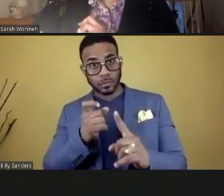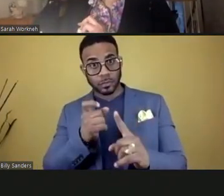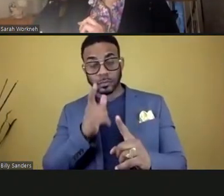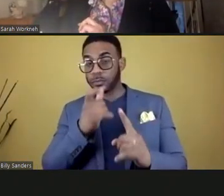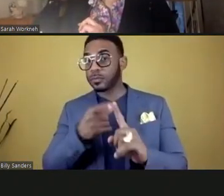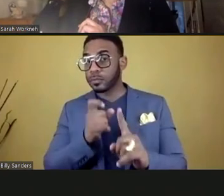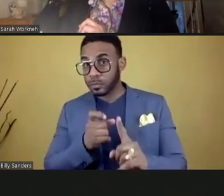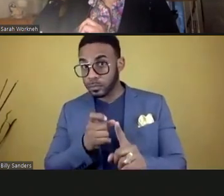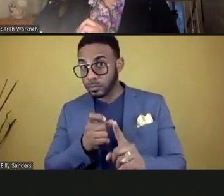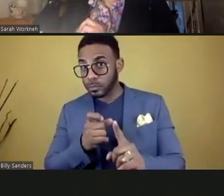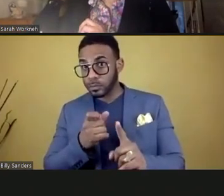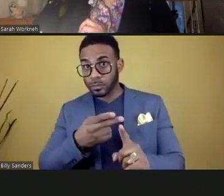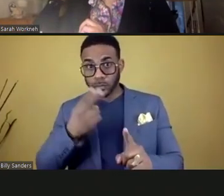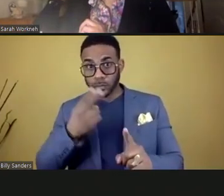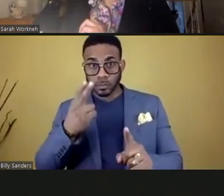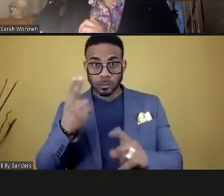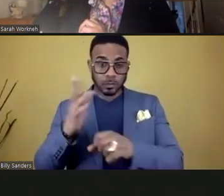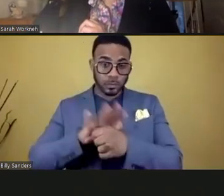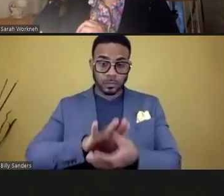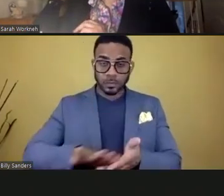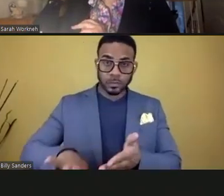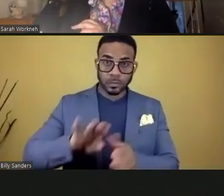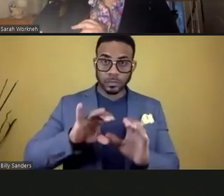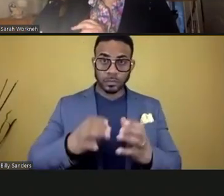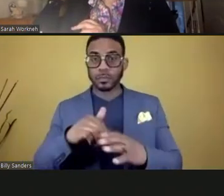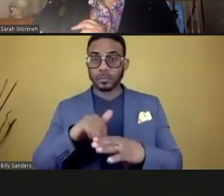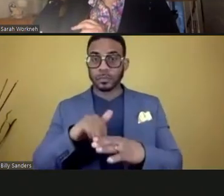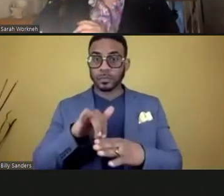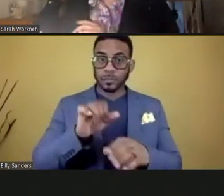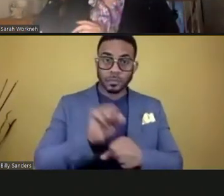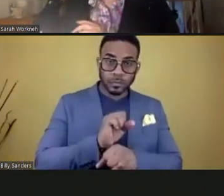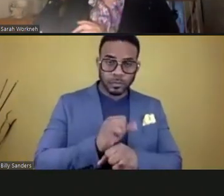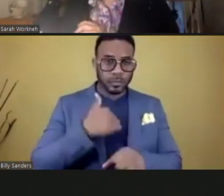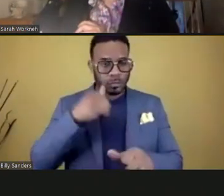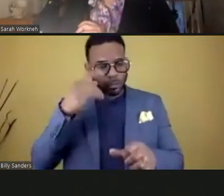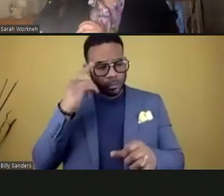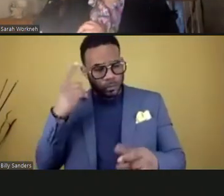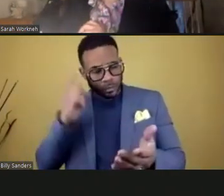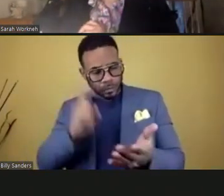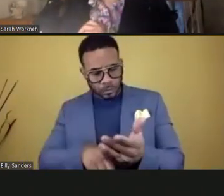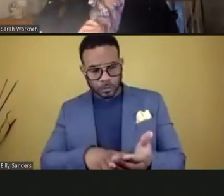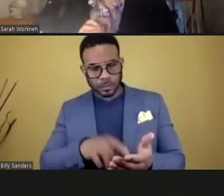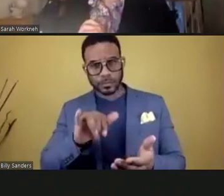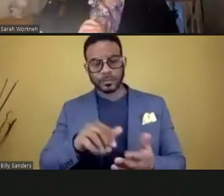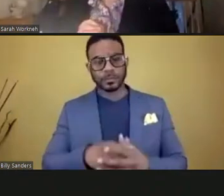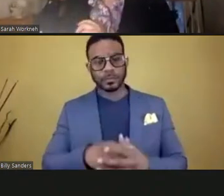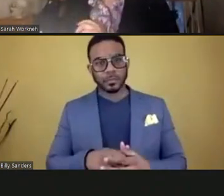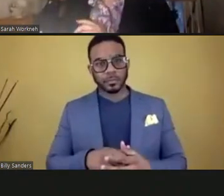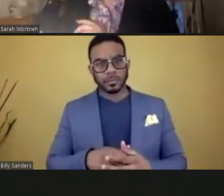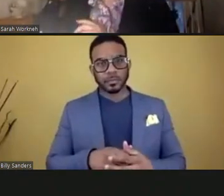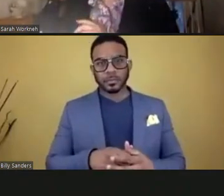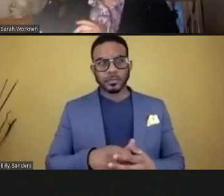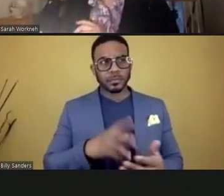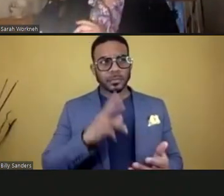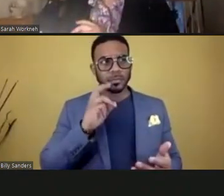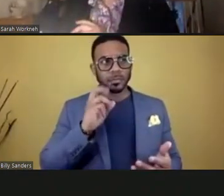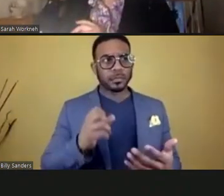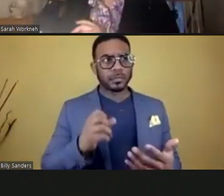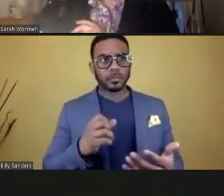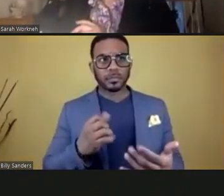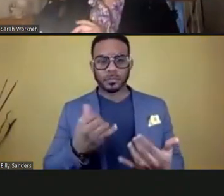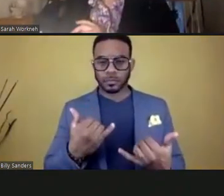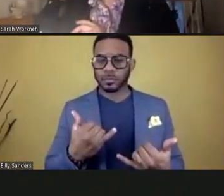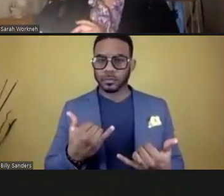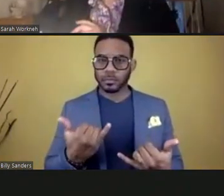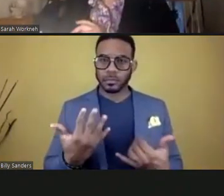who come from historically marginalized groups. And in that work, I realized that it was now